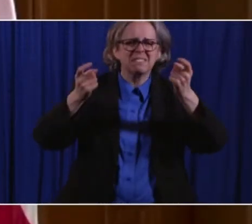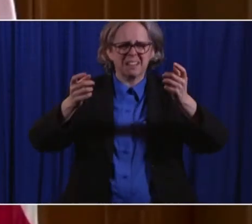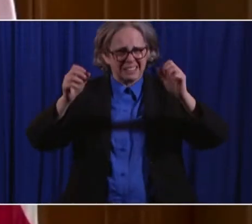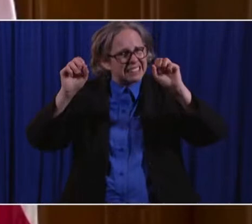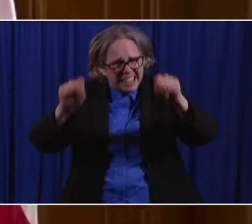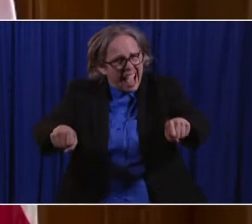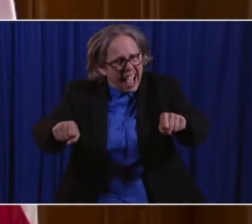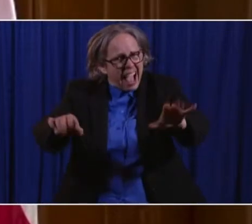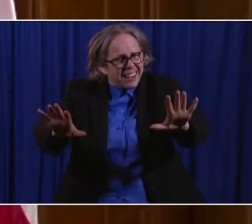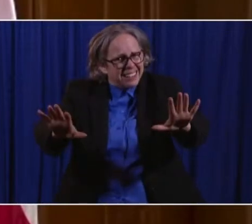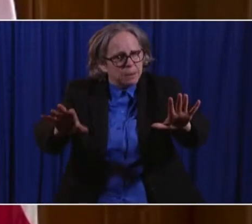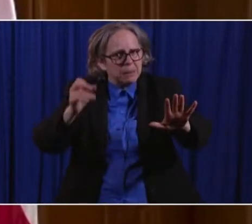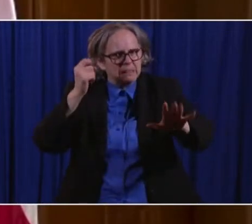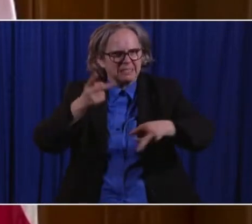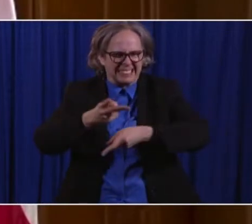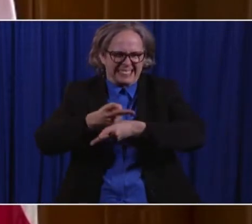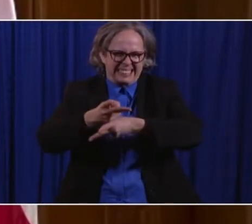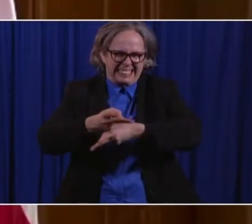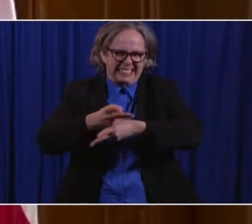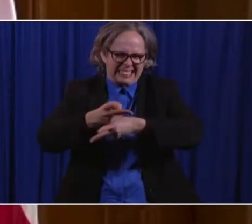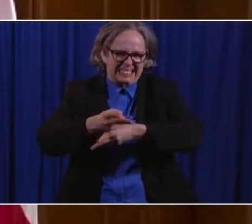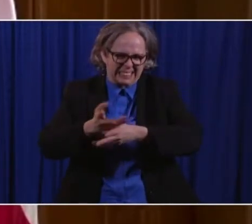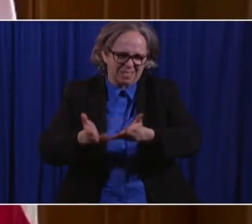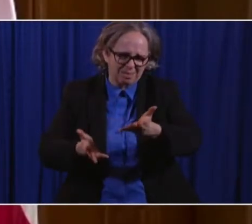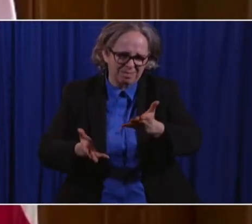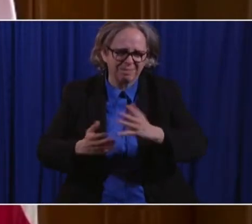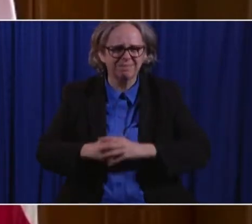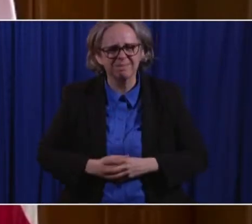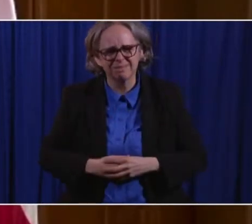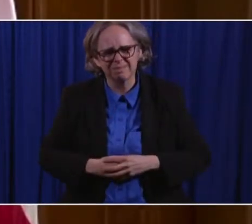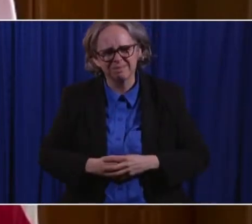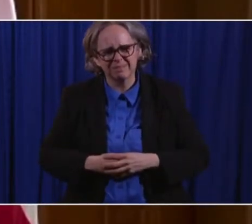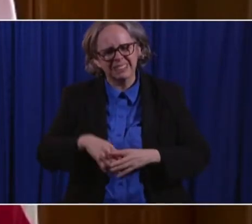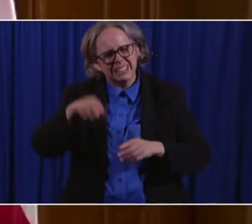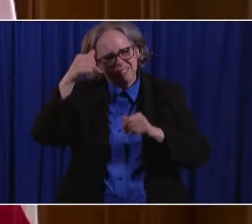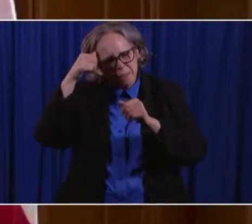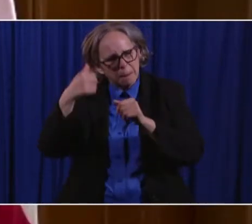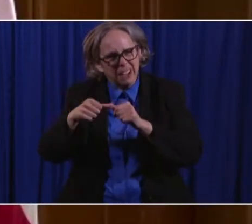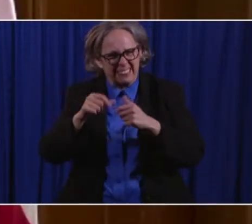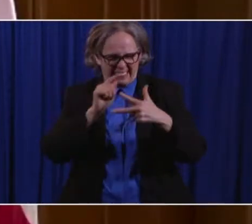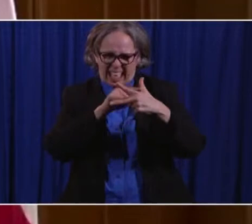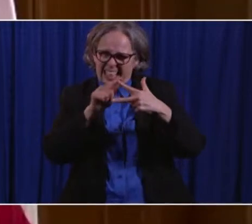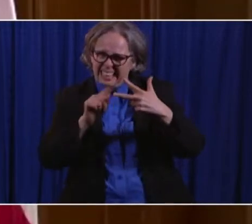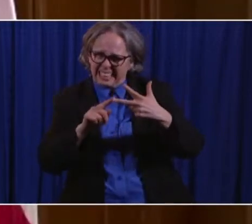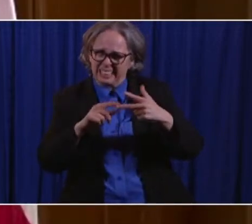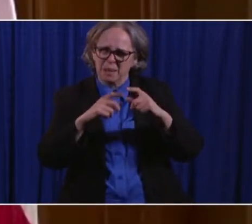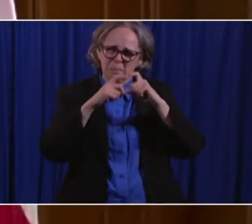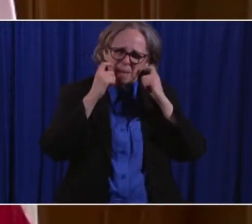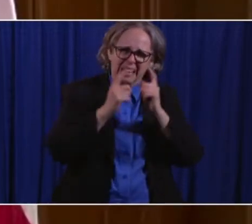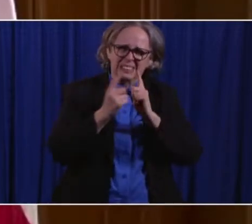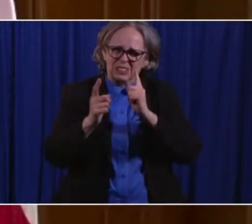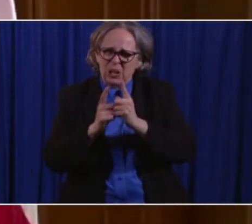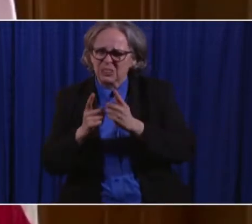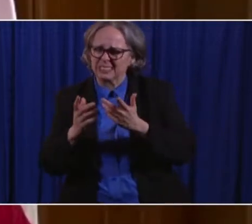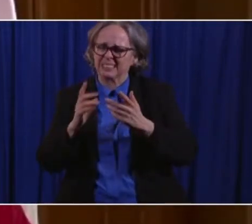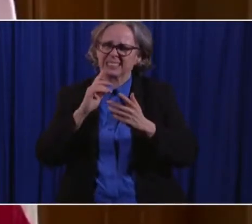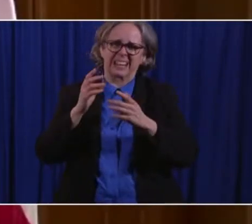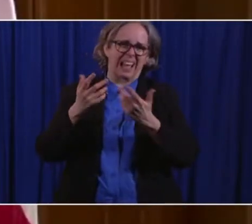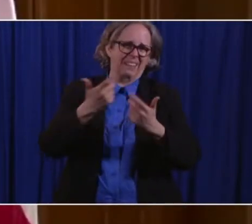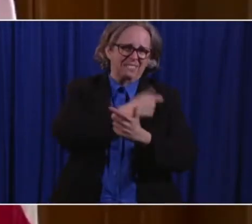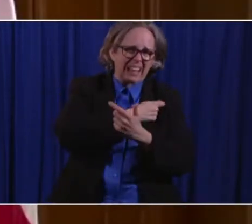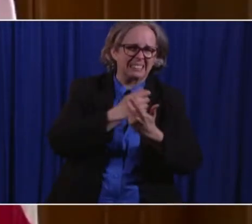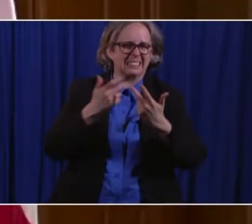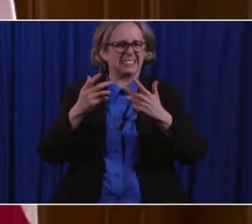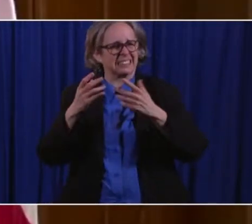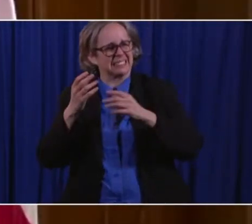all of us staying with what matters most. And that's what we try to do with these orders. We try to simplify them.